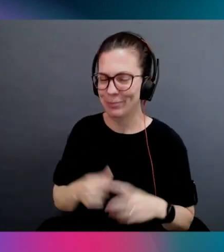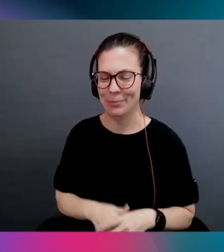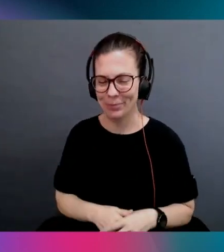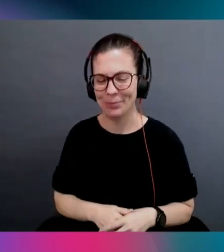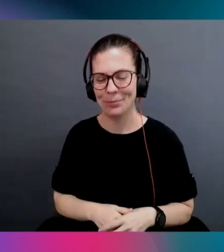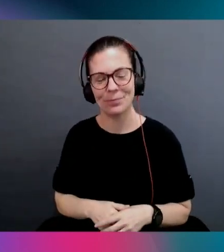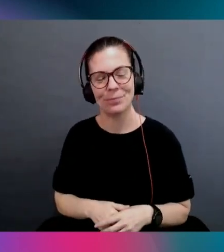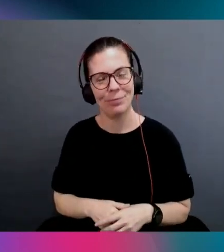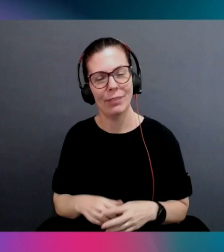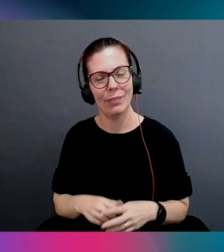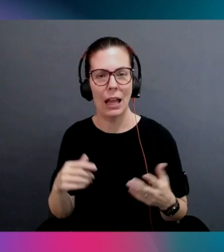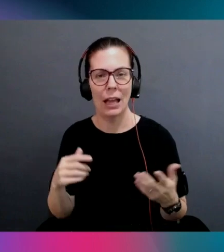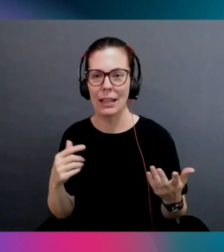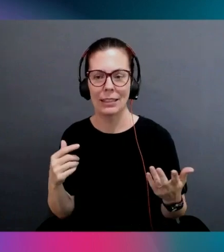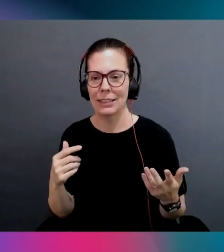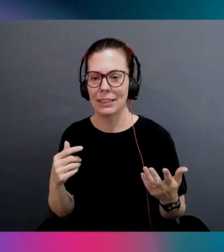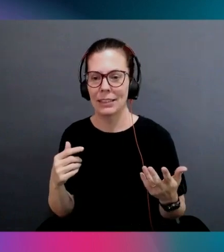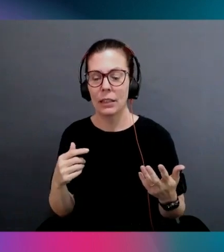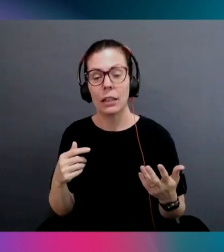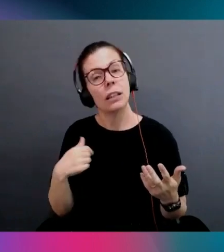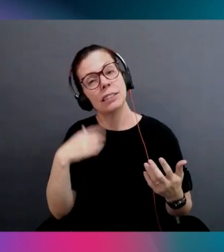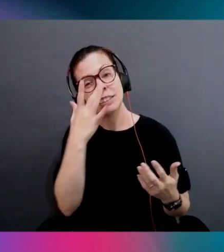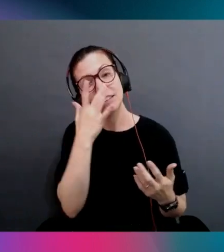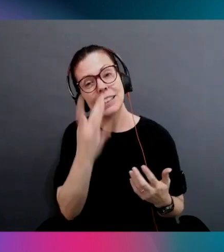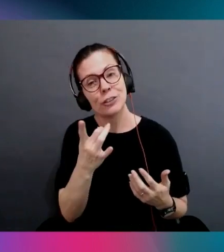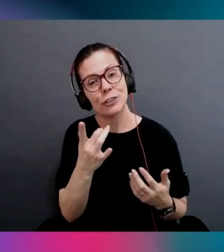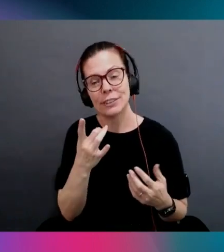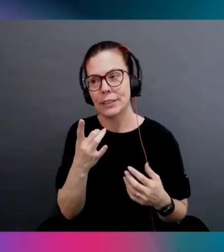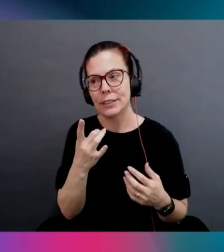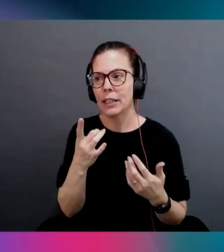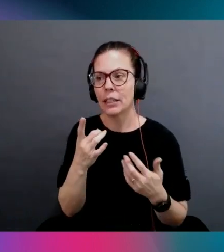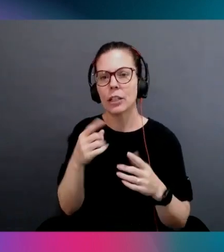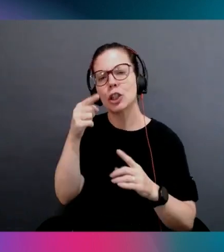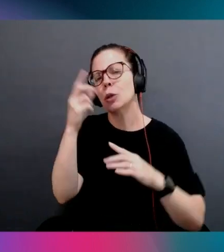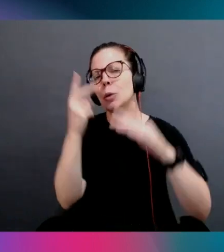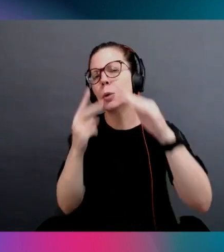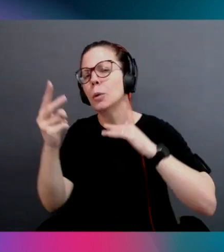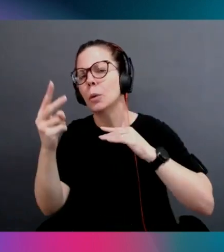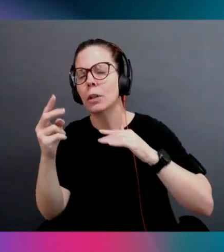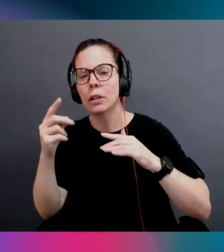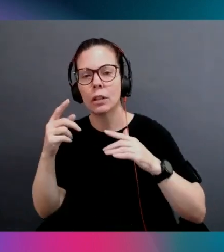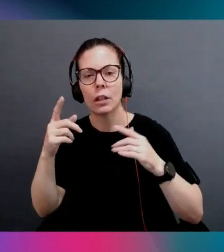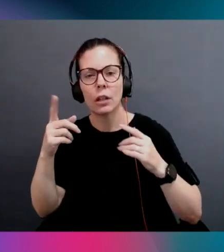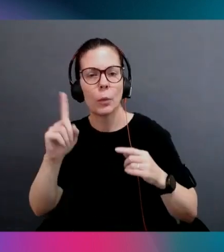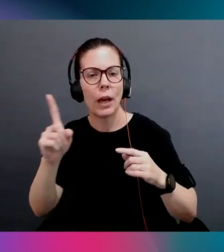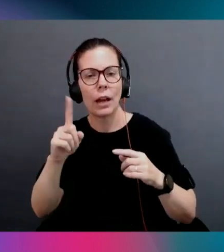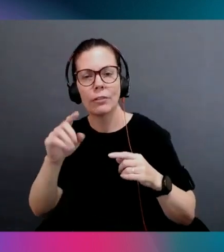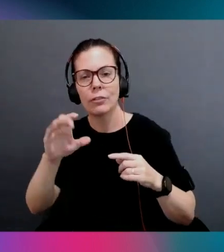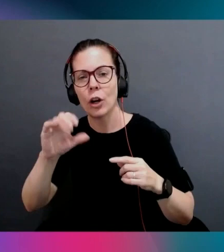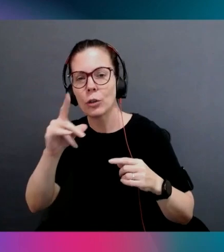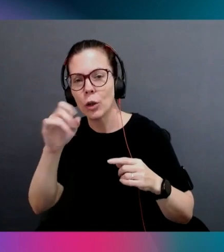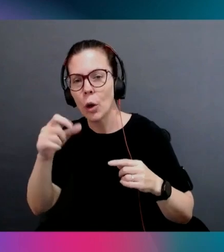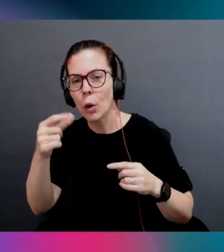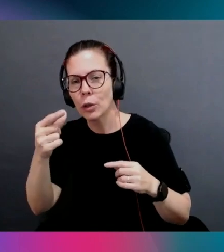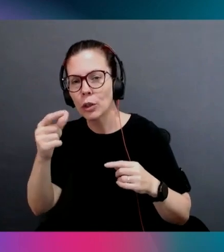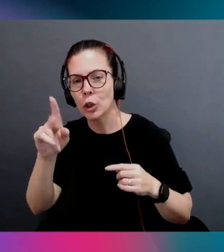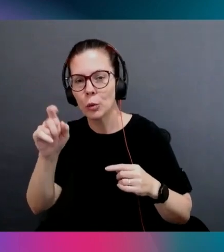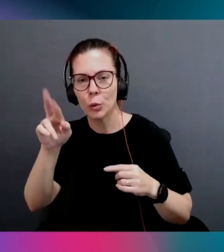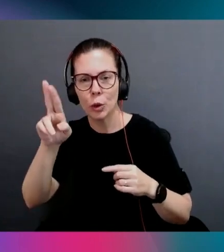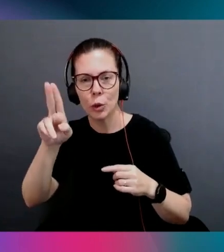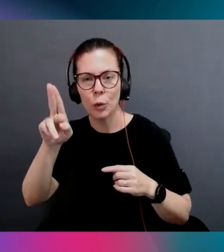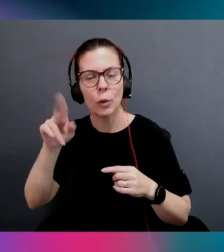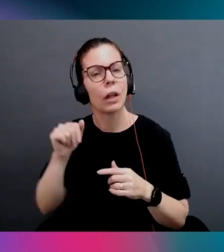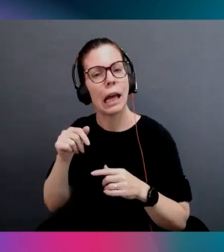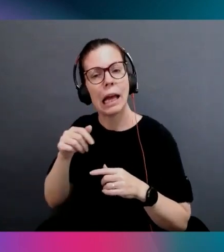Totally. I mean, it's interesting. Where do you see the place with things like Code Guru and CodeWhisperer, you know,